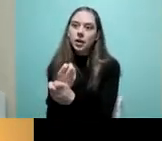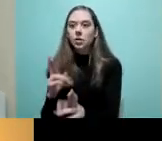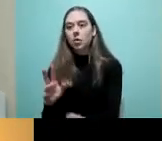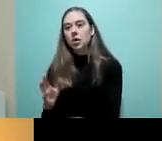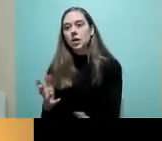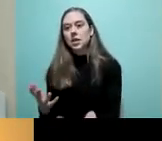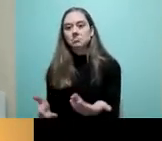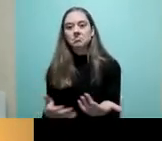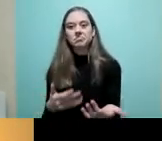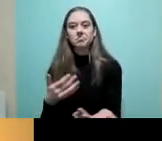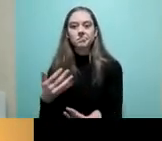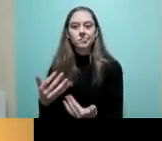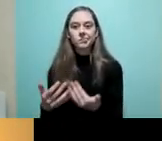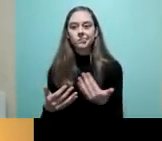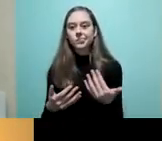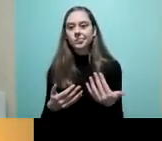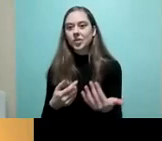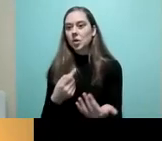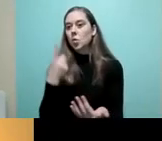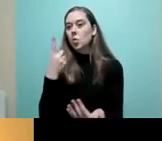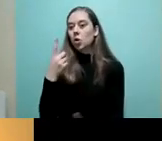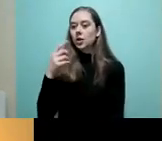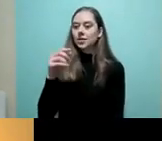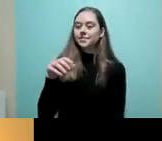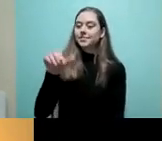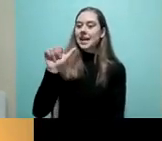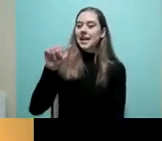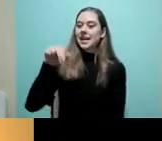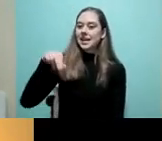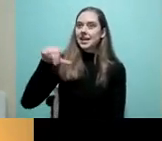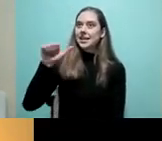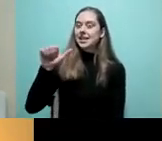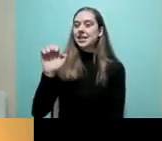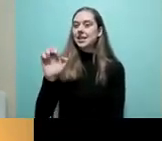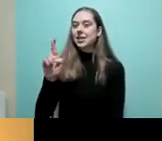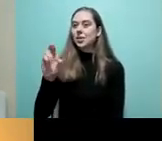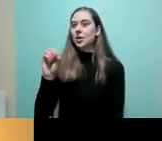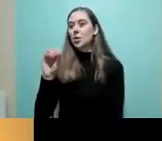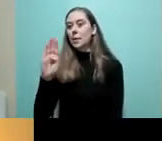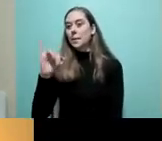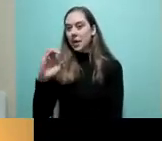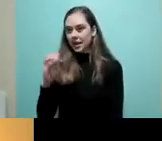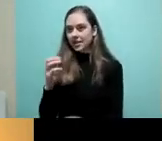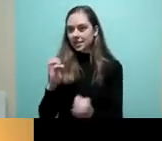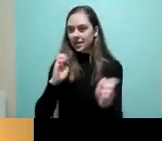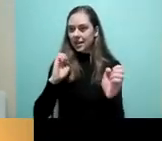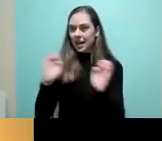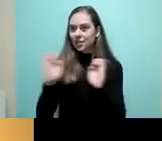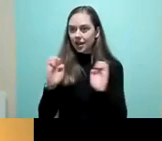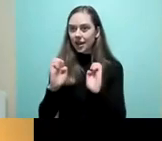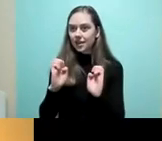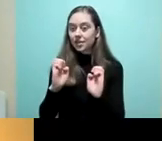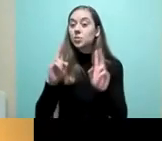um uh, anaerobic workout, like cardio, a bit of cardio. You could even look back at some of the sessions